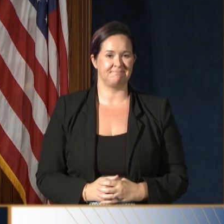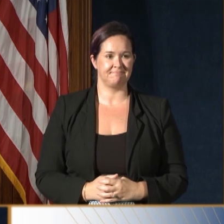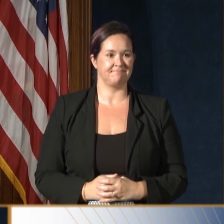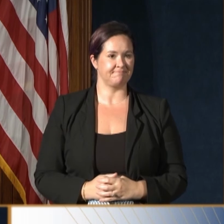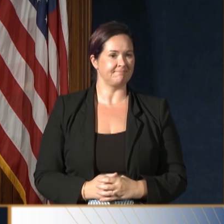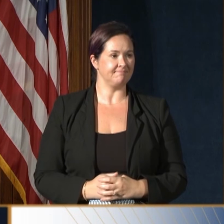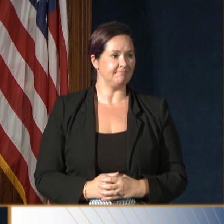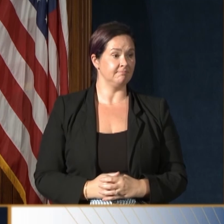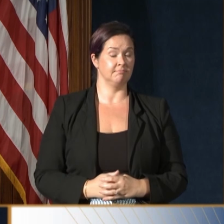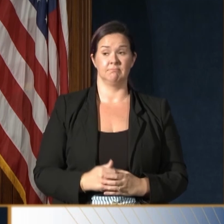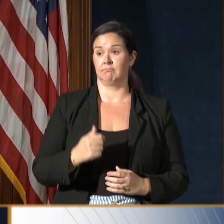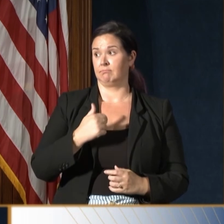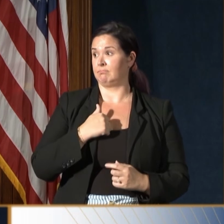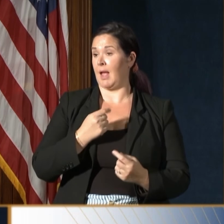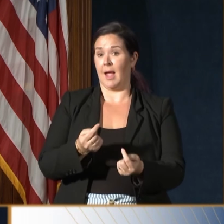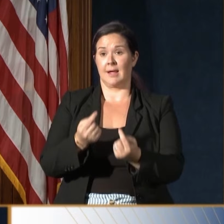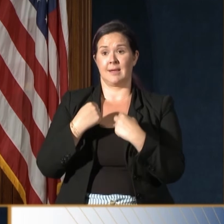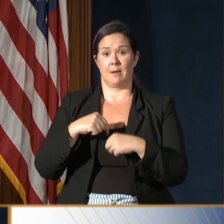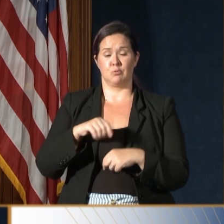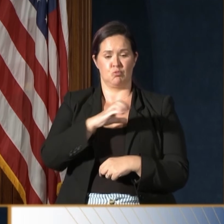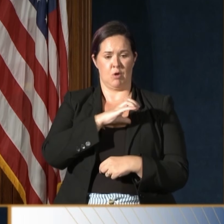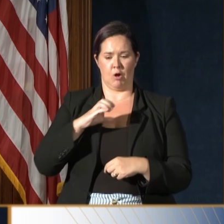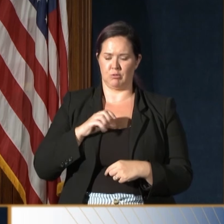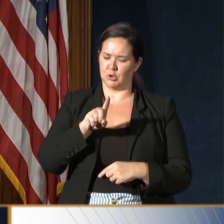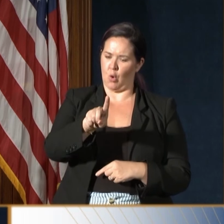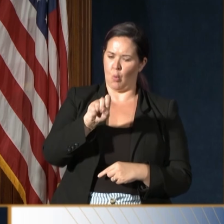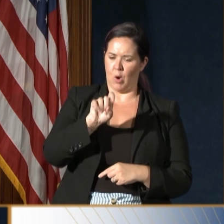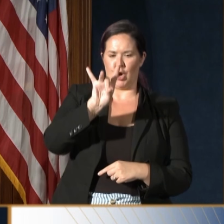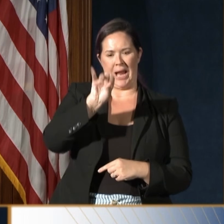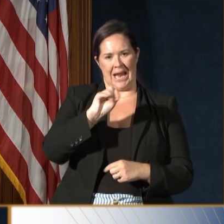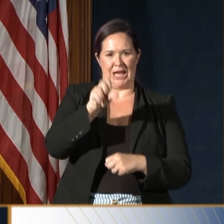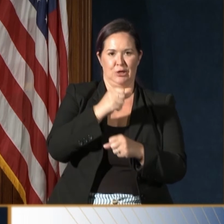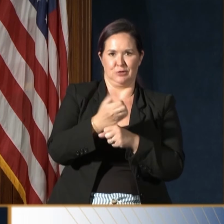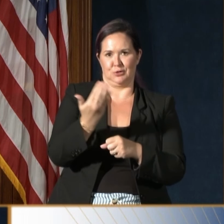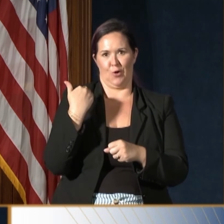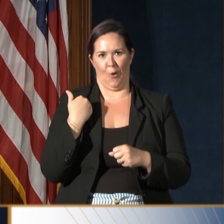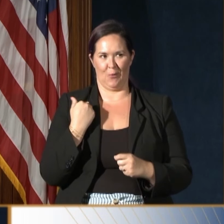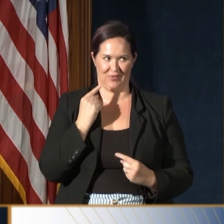I came to Congress 180 years ago.